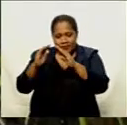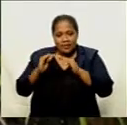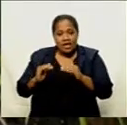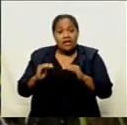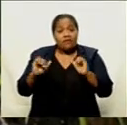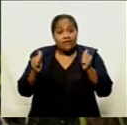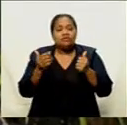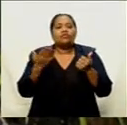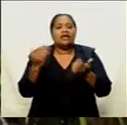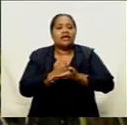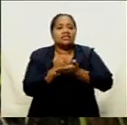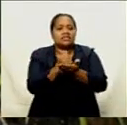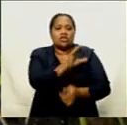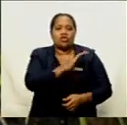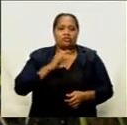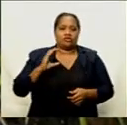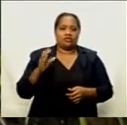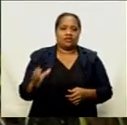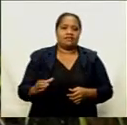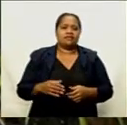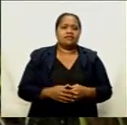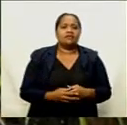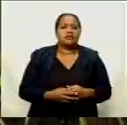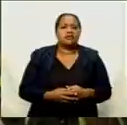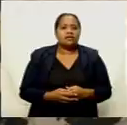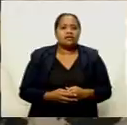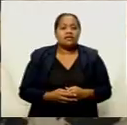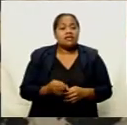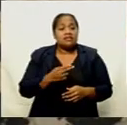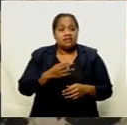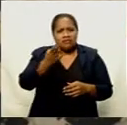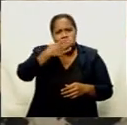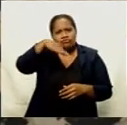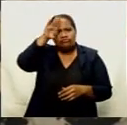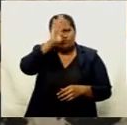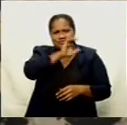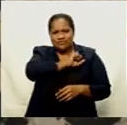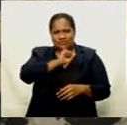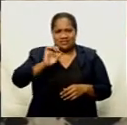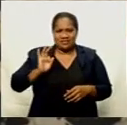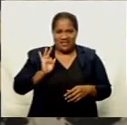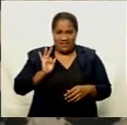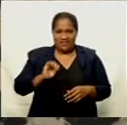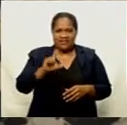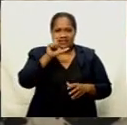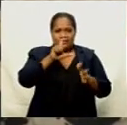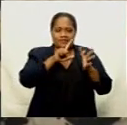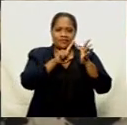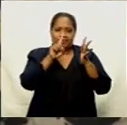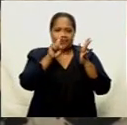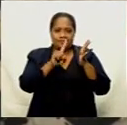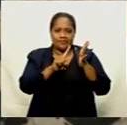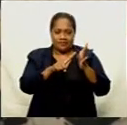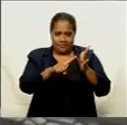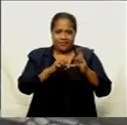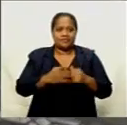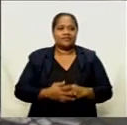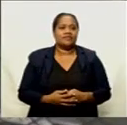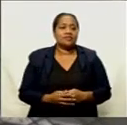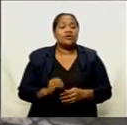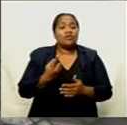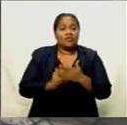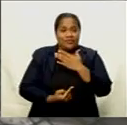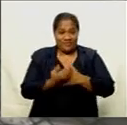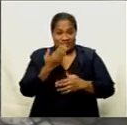Commissioner, and then held the position of Chief of Staff. In 2013, he reached the pinnacle of his career as he was